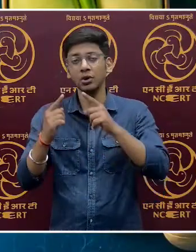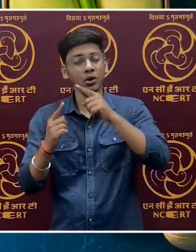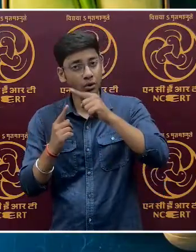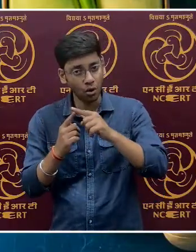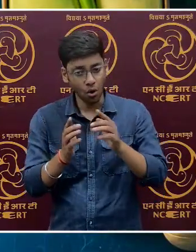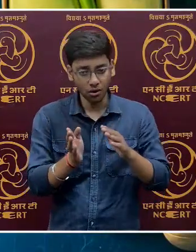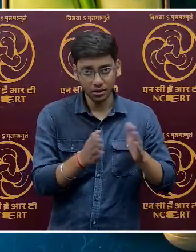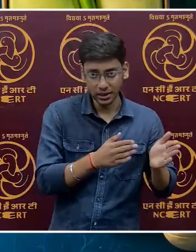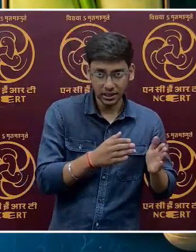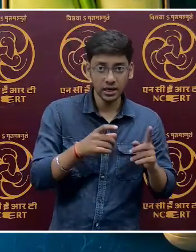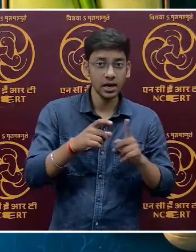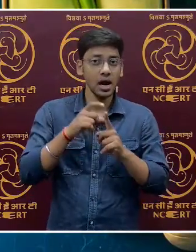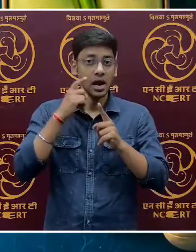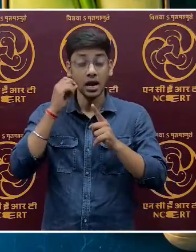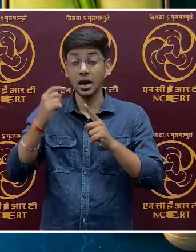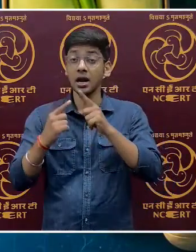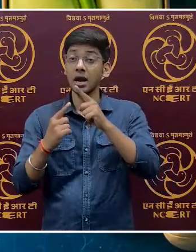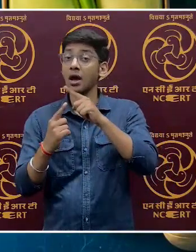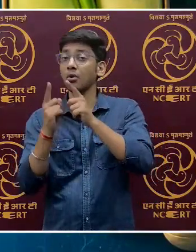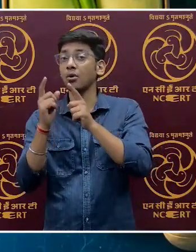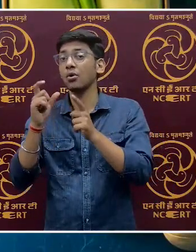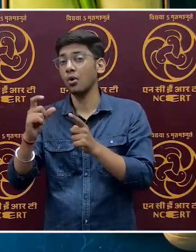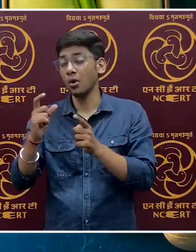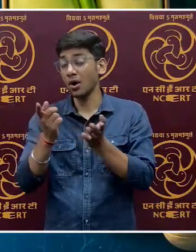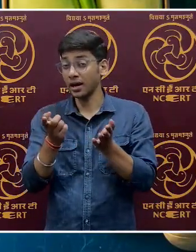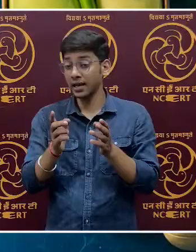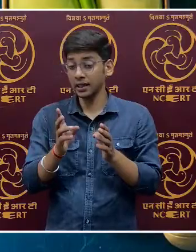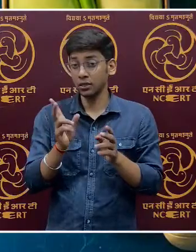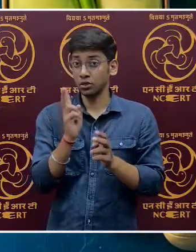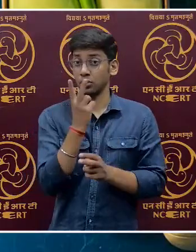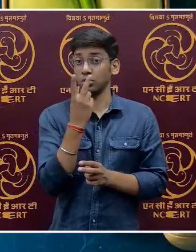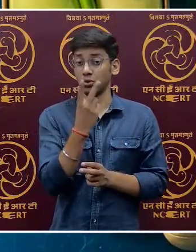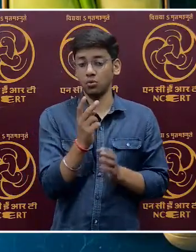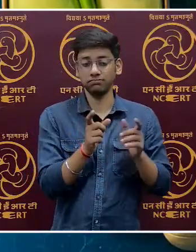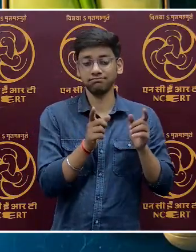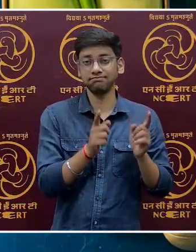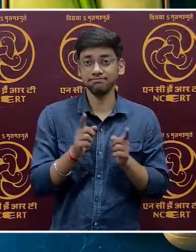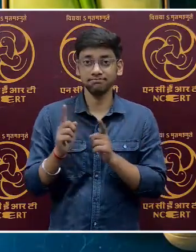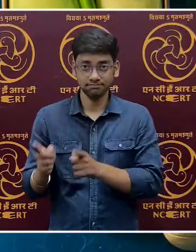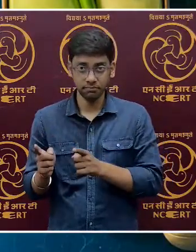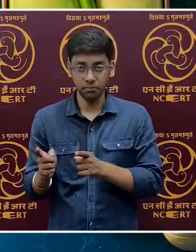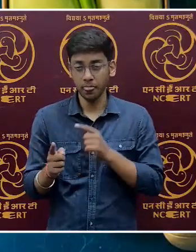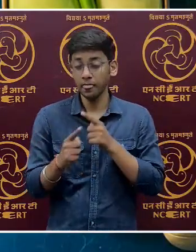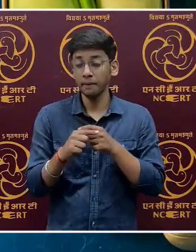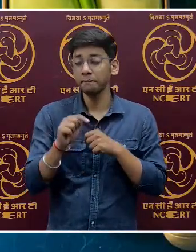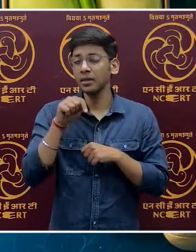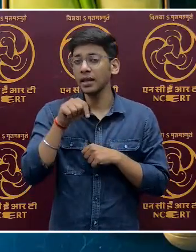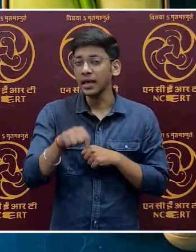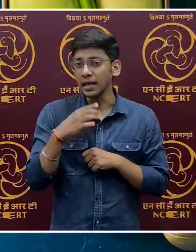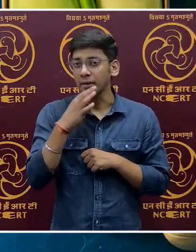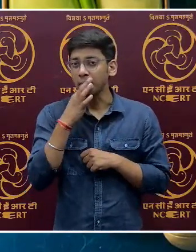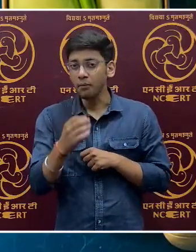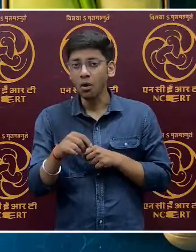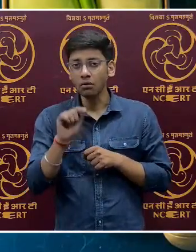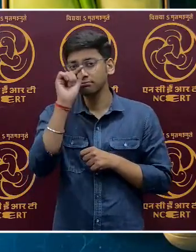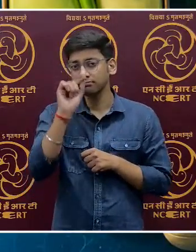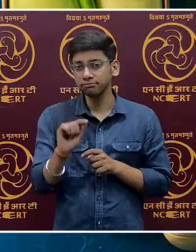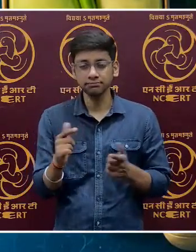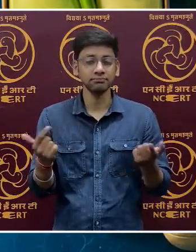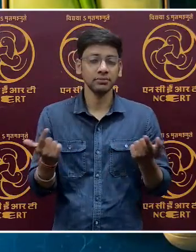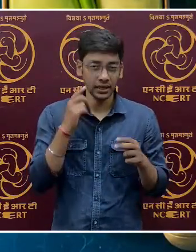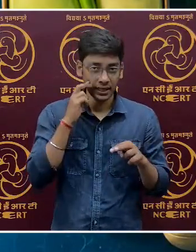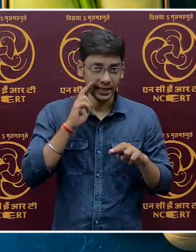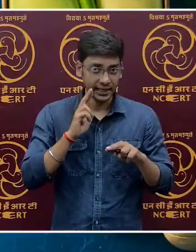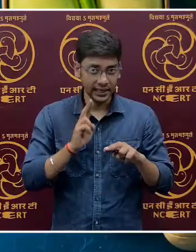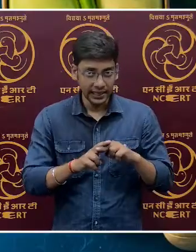One important feature is about a virtual lab is that we had already discussed too many features, but one more important feature is that